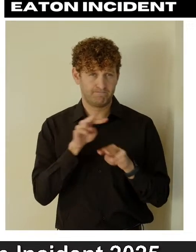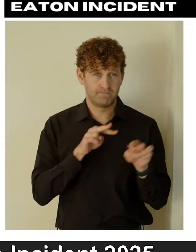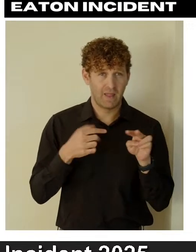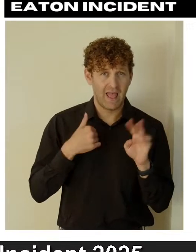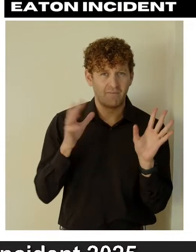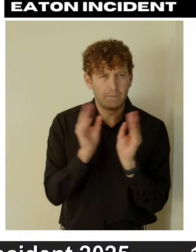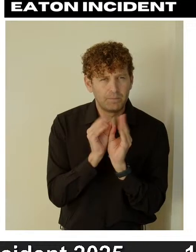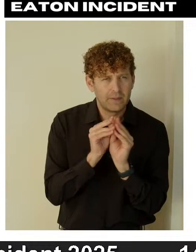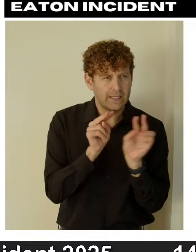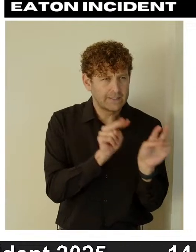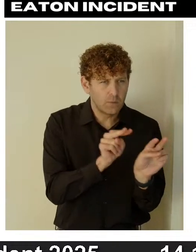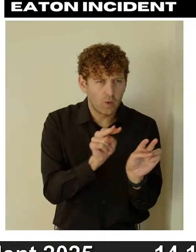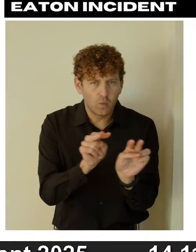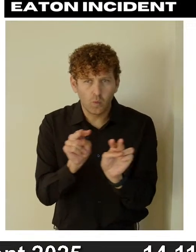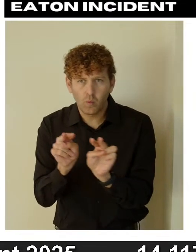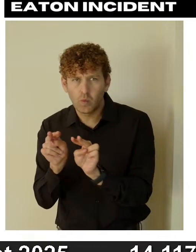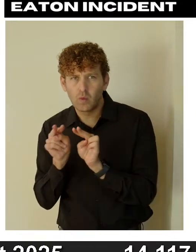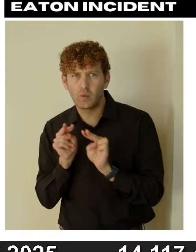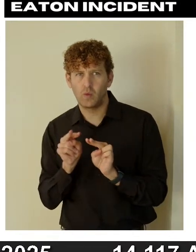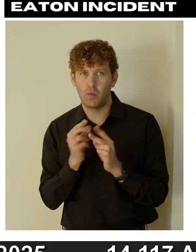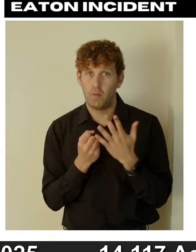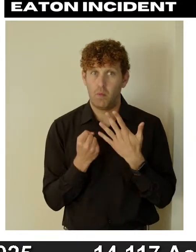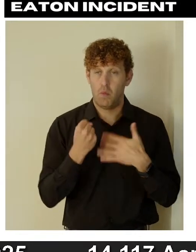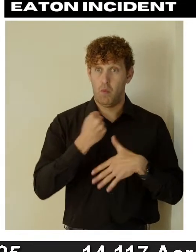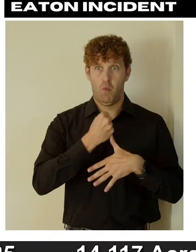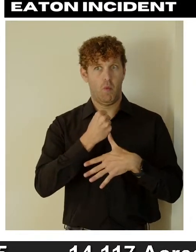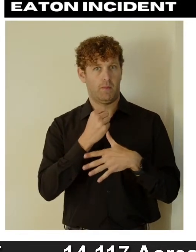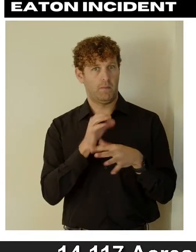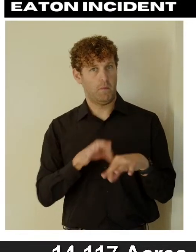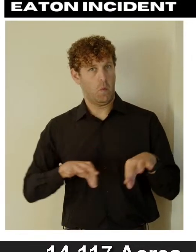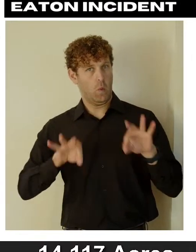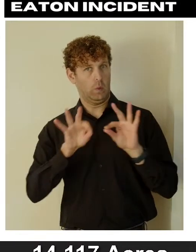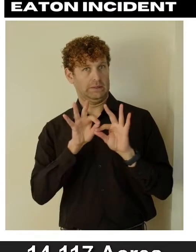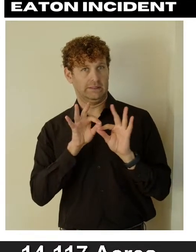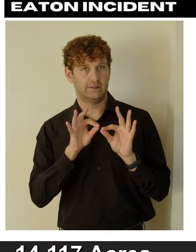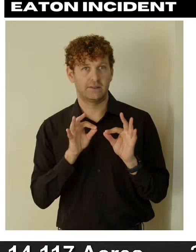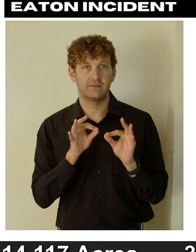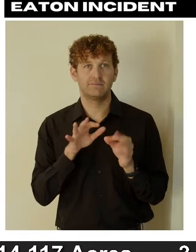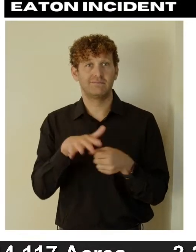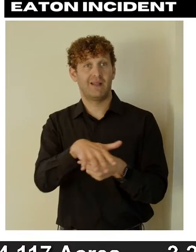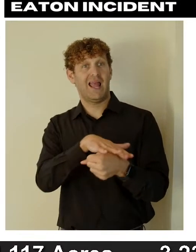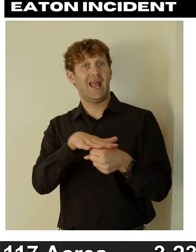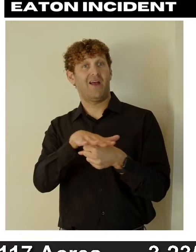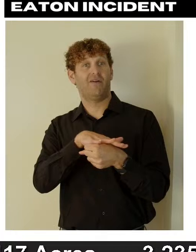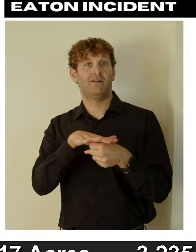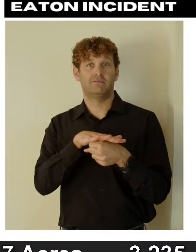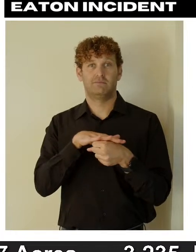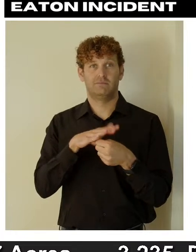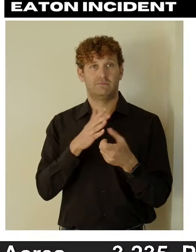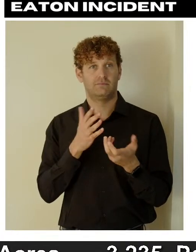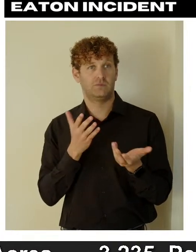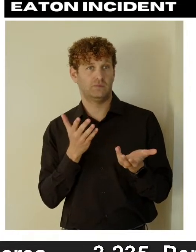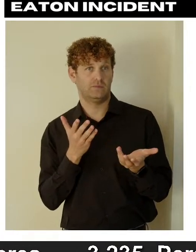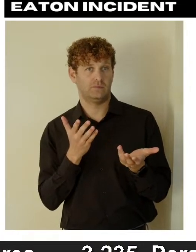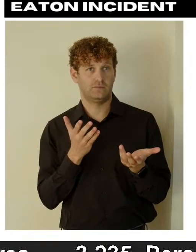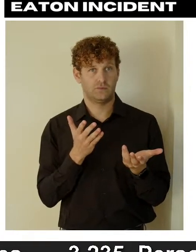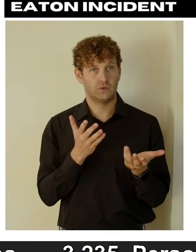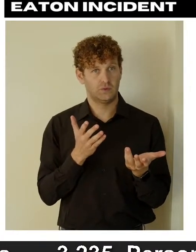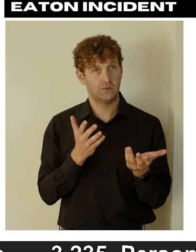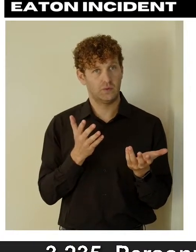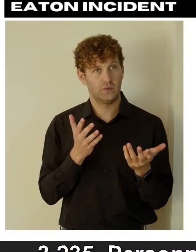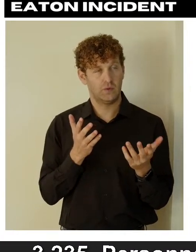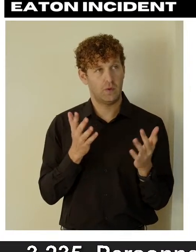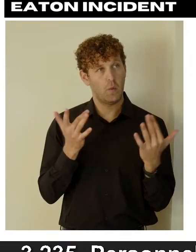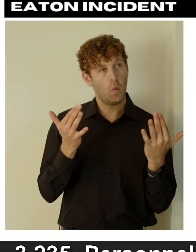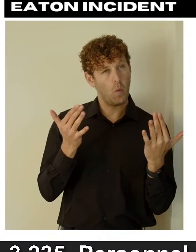is a high priority for us. And again, in order for an area to be downgraded, it has to go, be signed off by all of